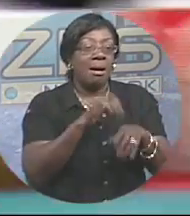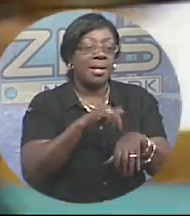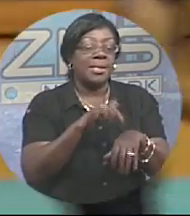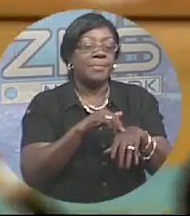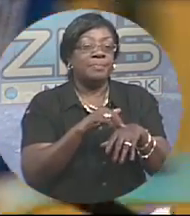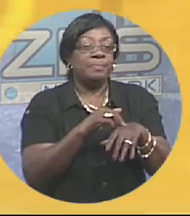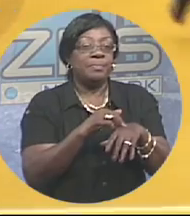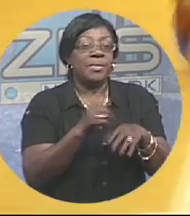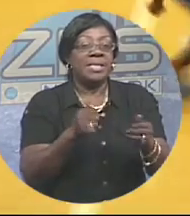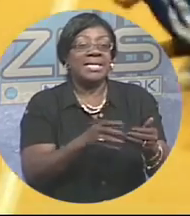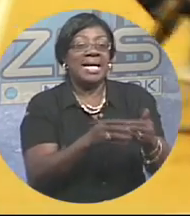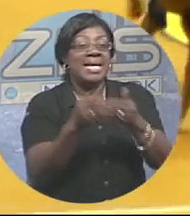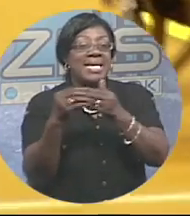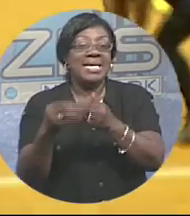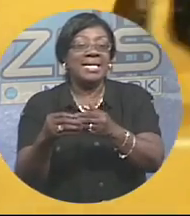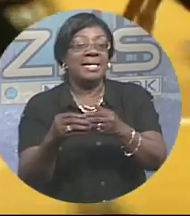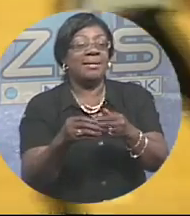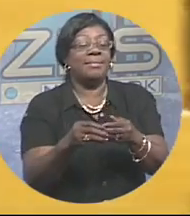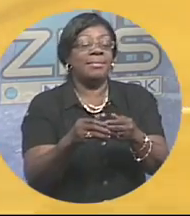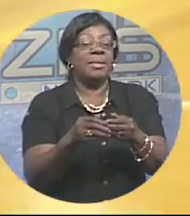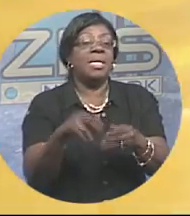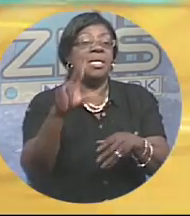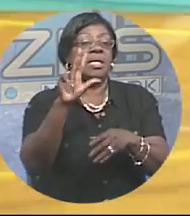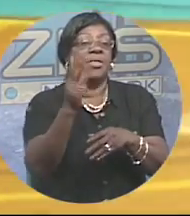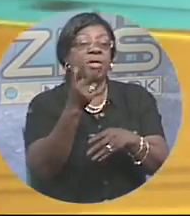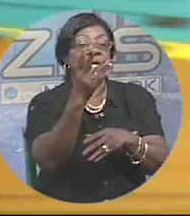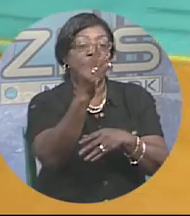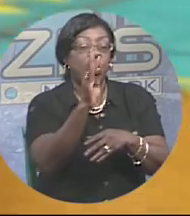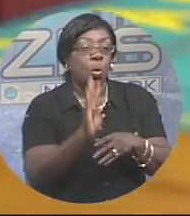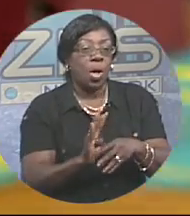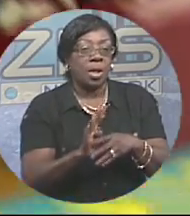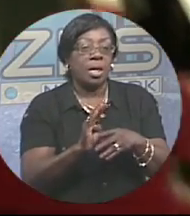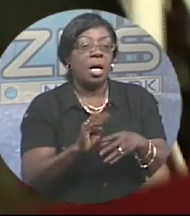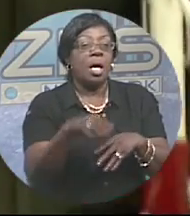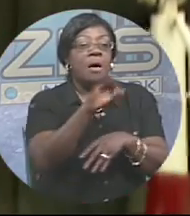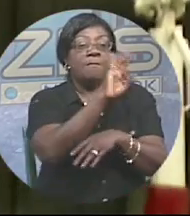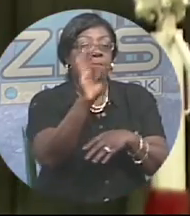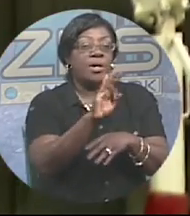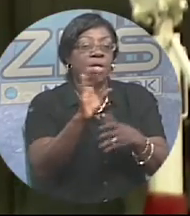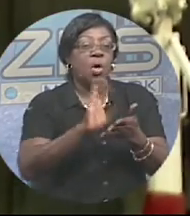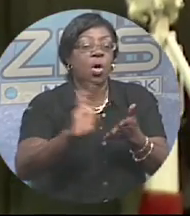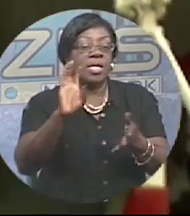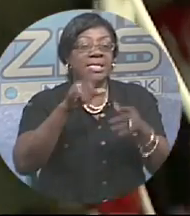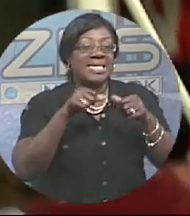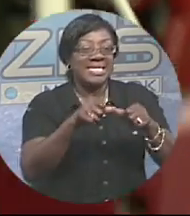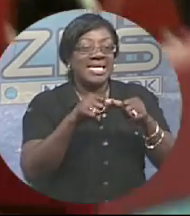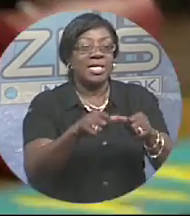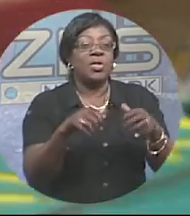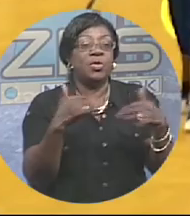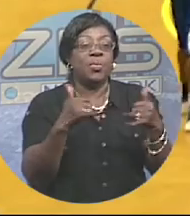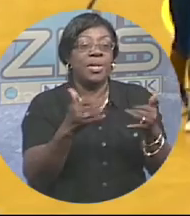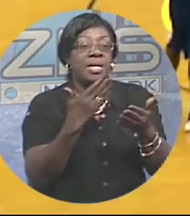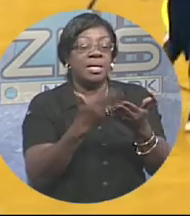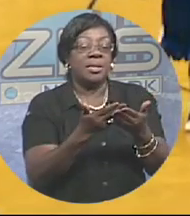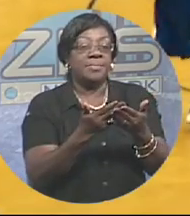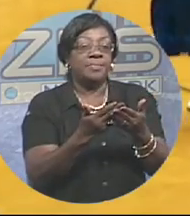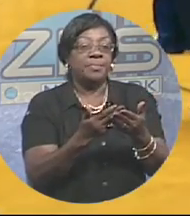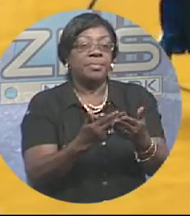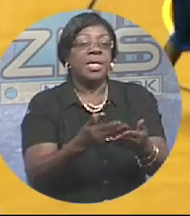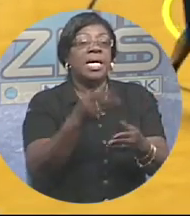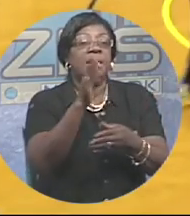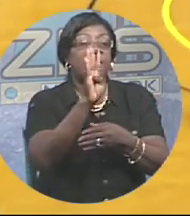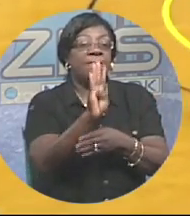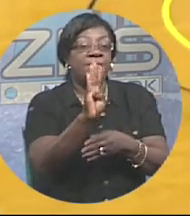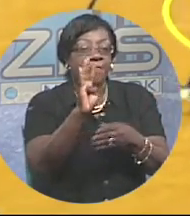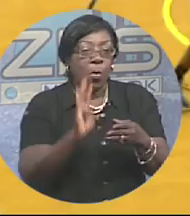halftime. Third quarter, Florida Memorial continued to pound it on. The Lions looking good. But in the fourth